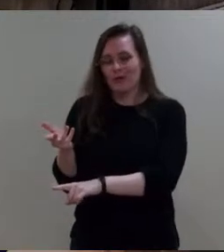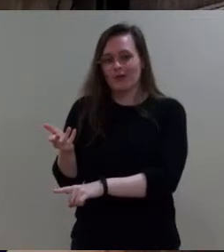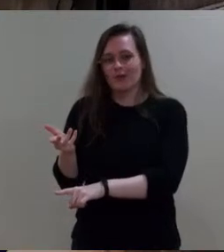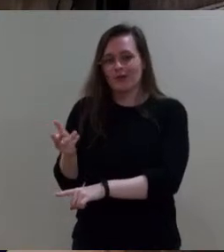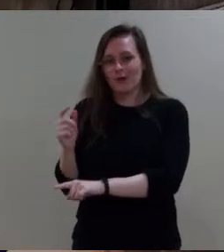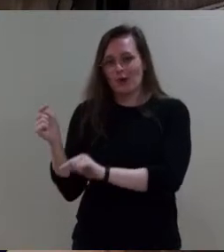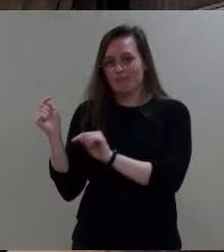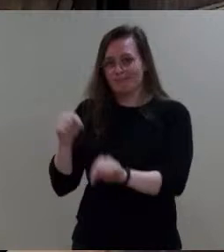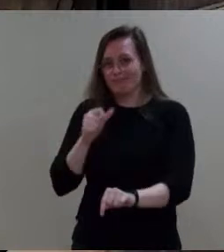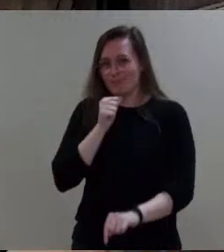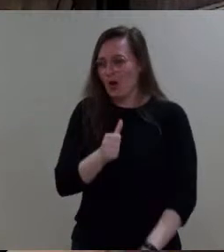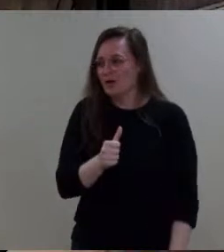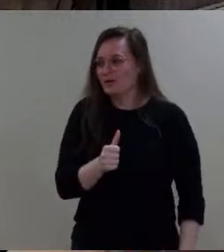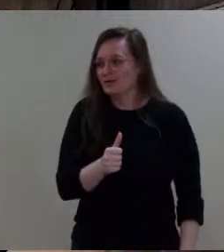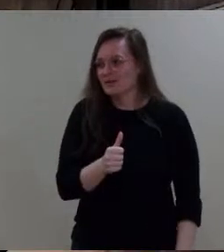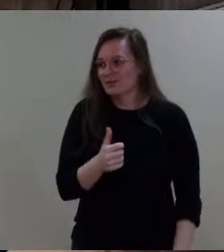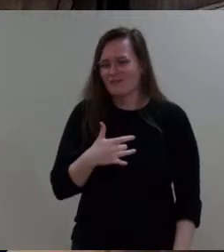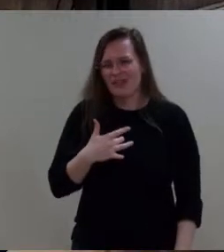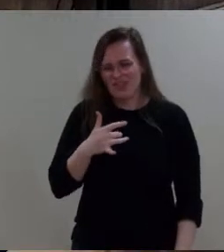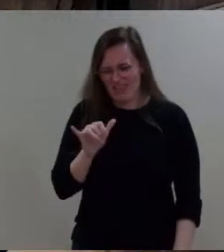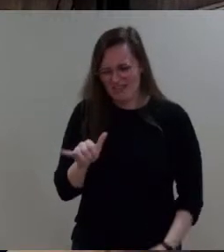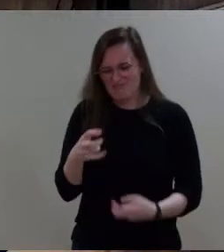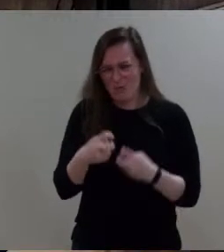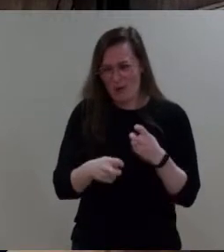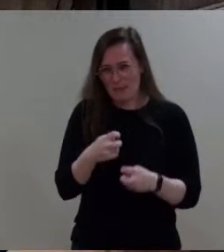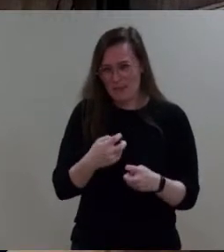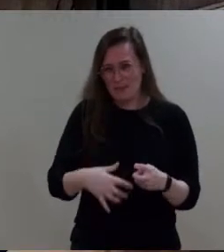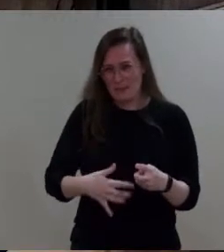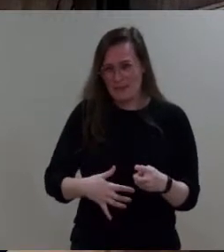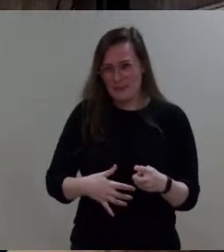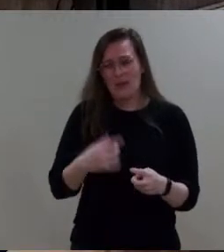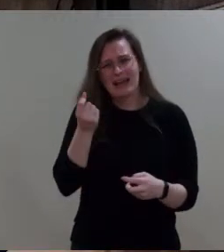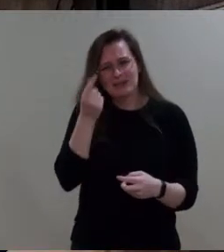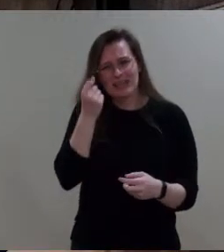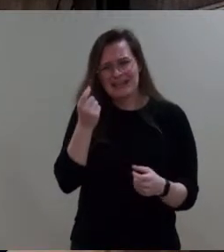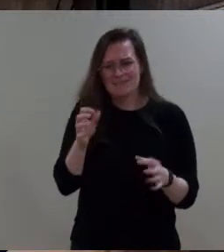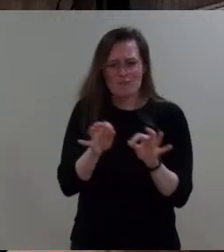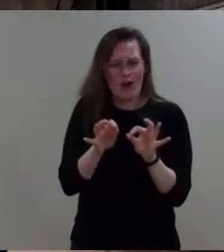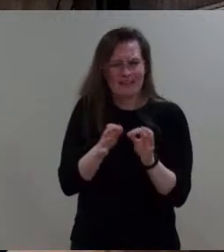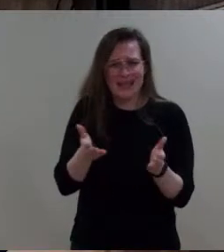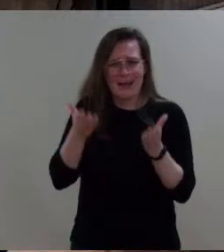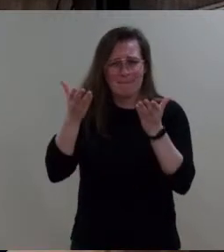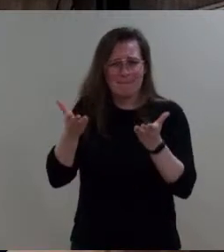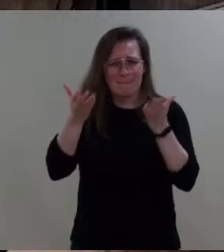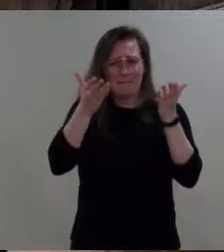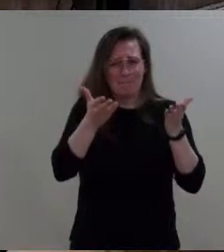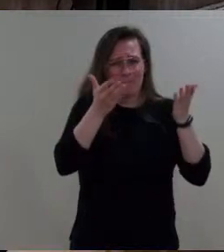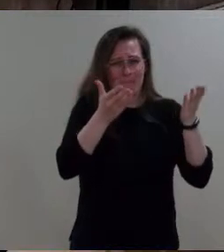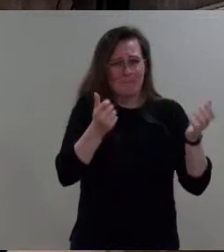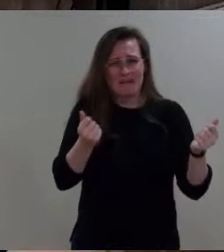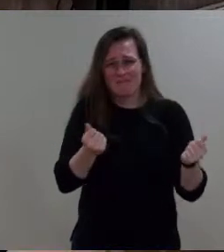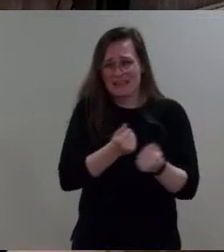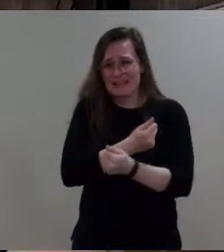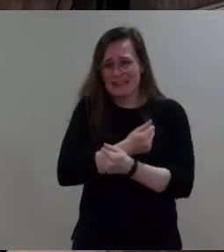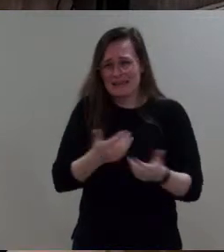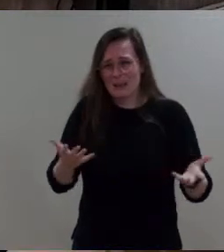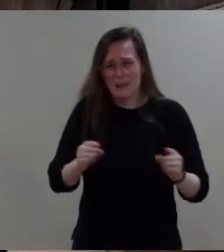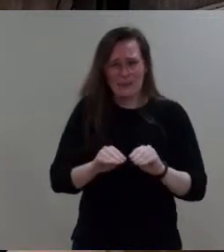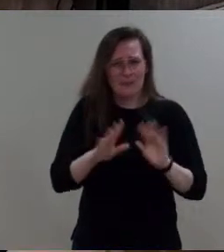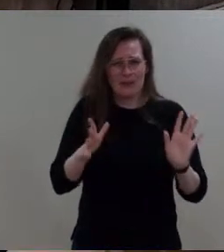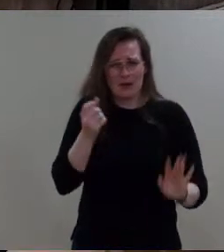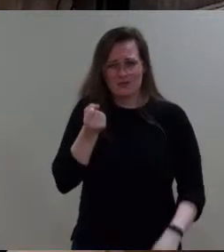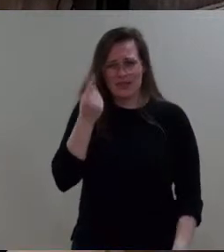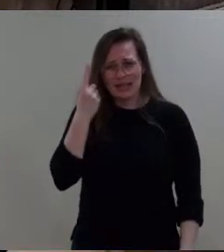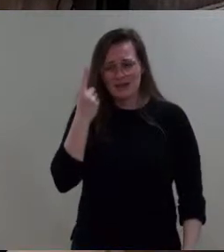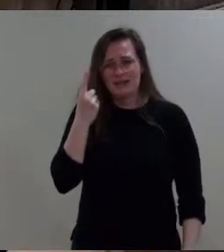because that to me looks like what the problem is. You know, I understand things are going up, everything's going up, I totally understand that. But all of a sudden now,